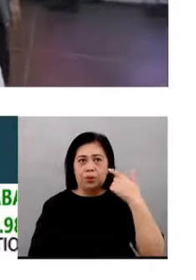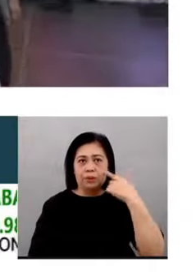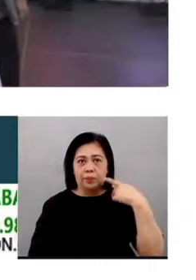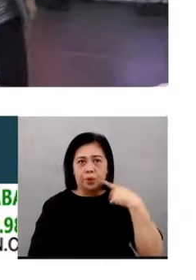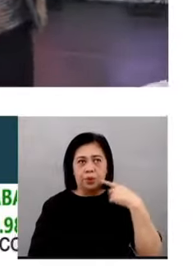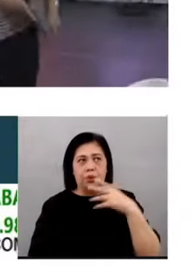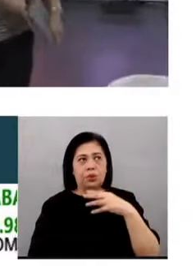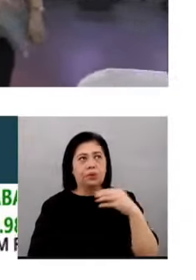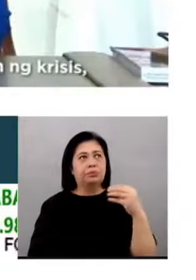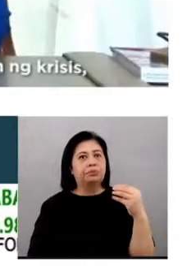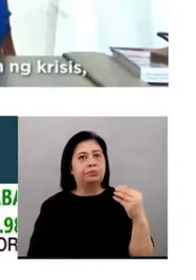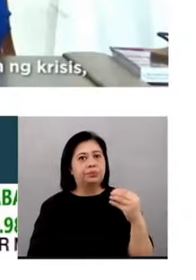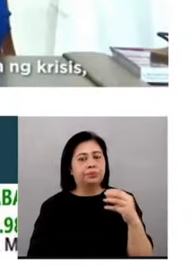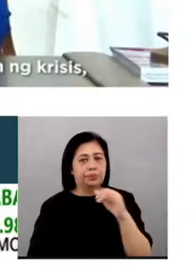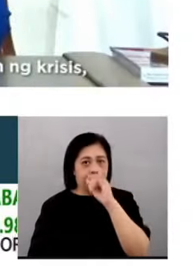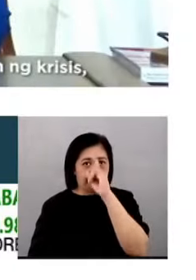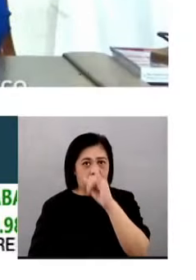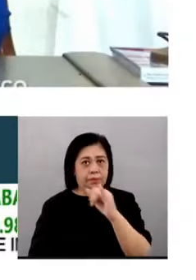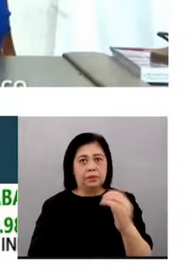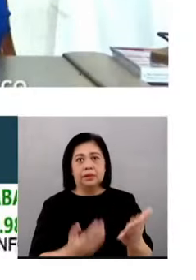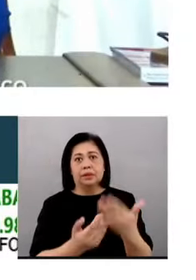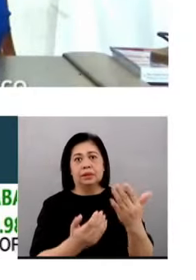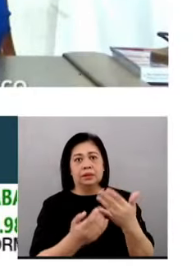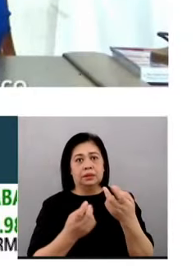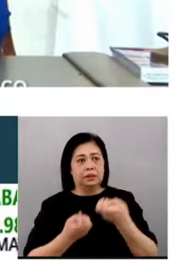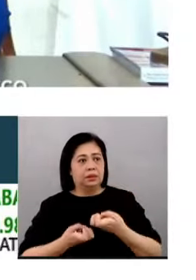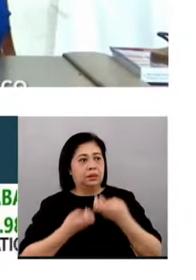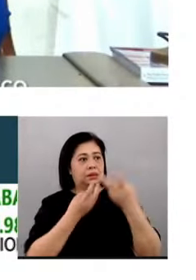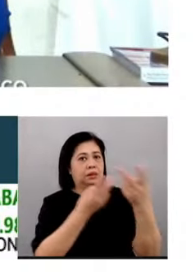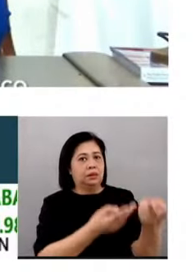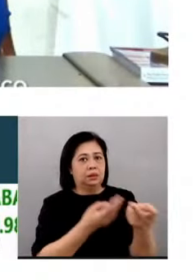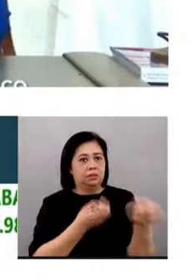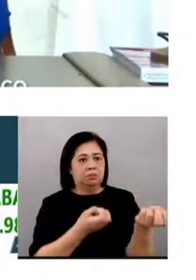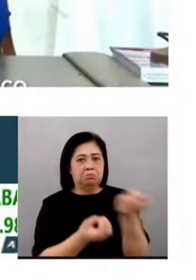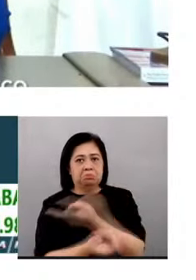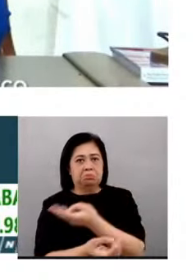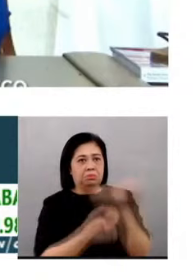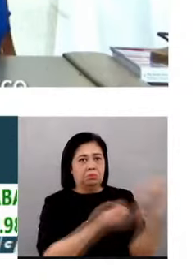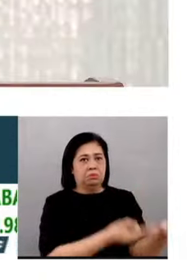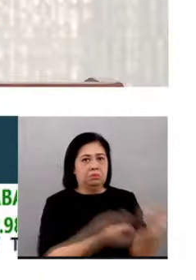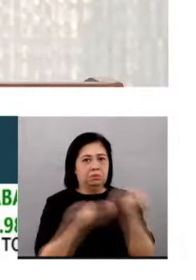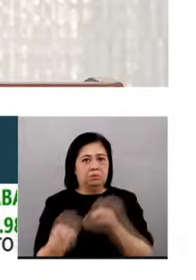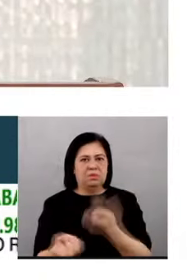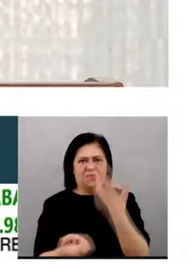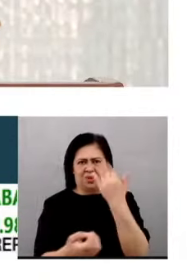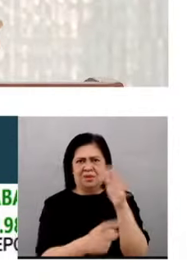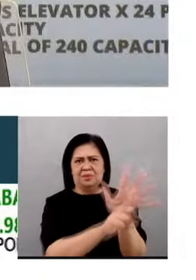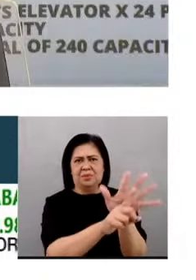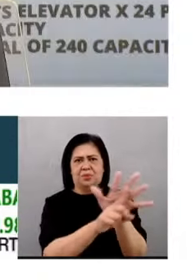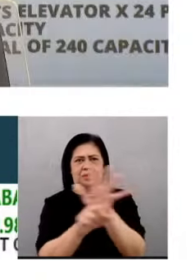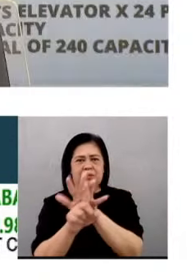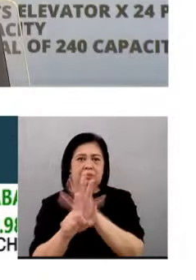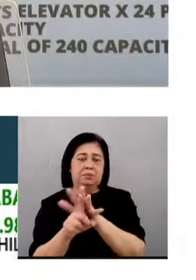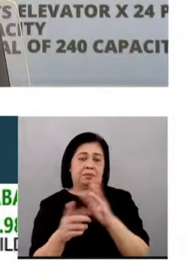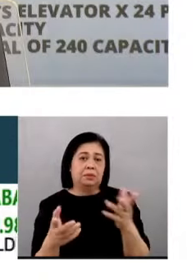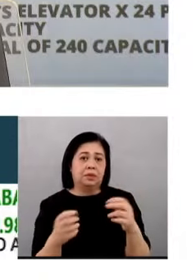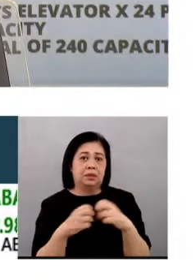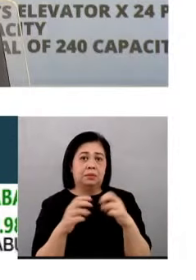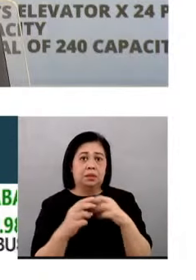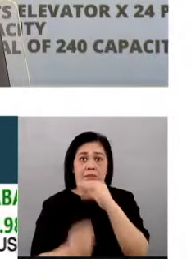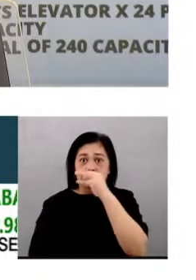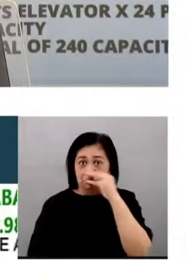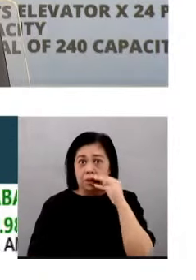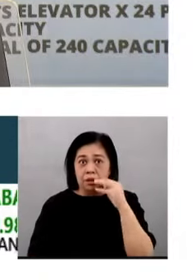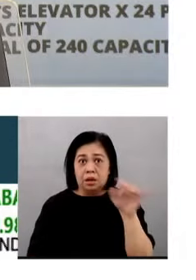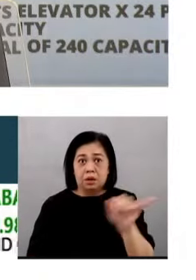and Moreno can easily transfer their votes to each other as a popularity thing. I mean, even Pacquiao's vote